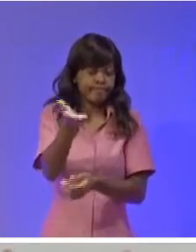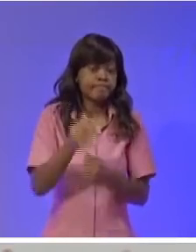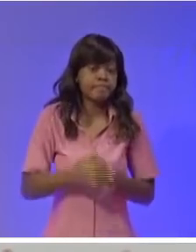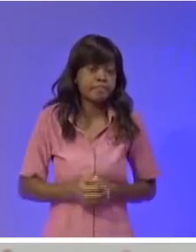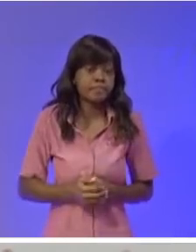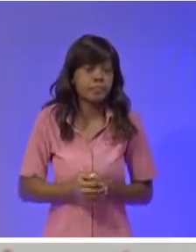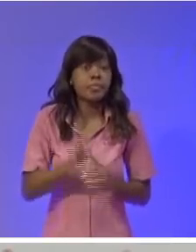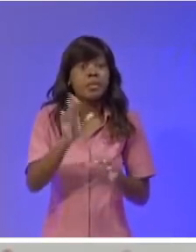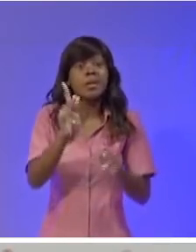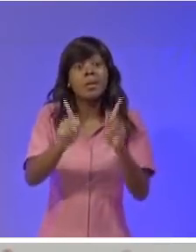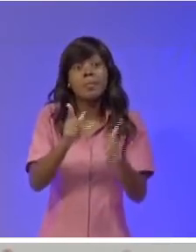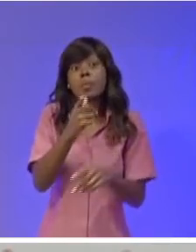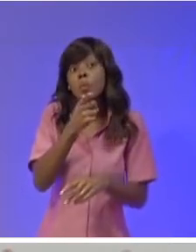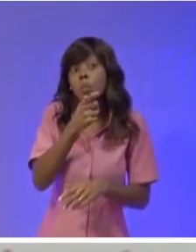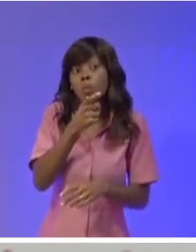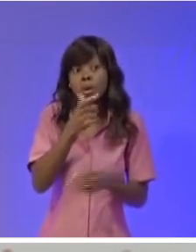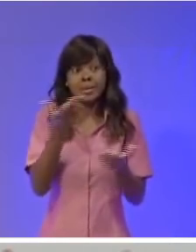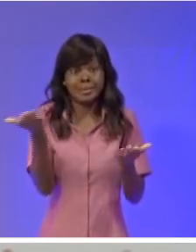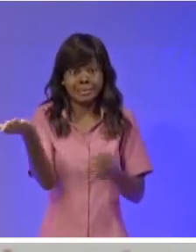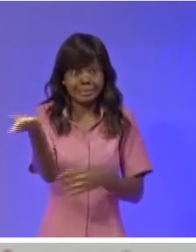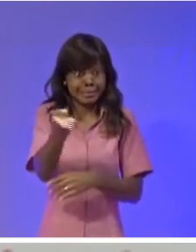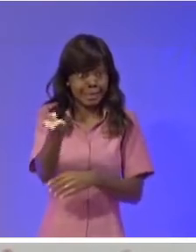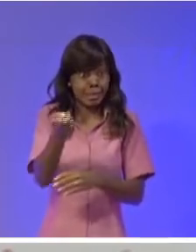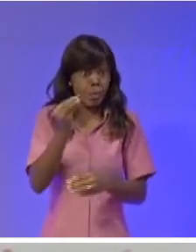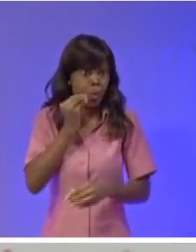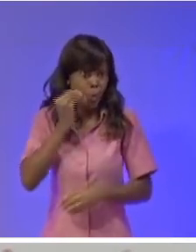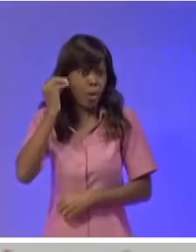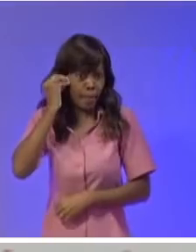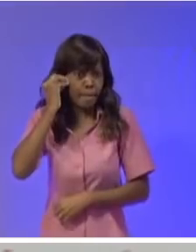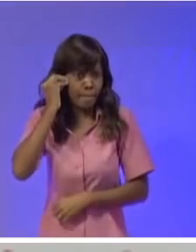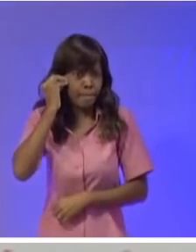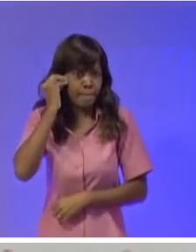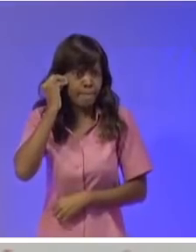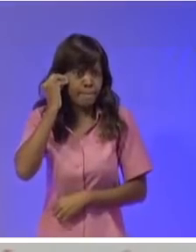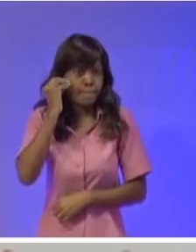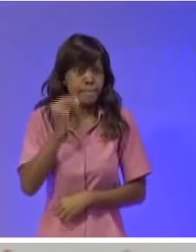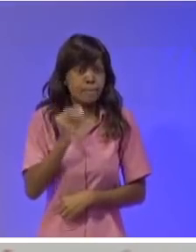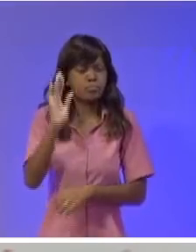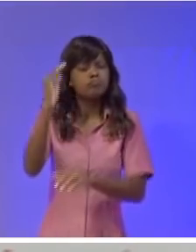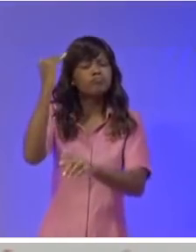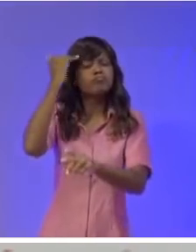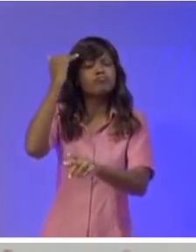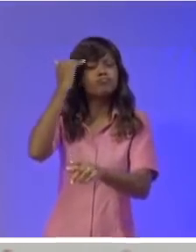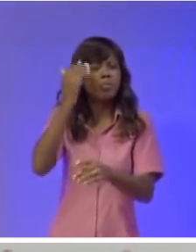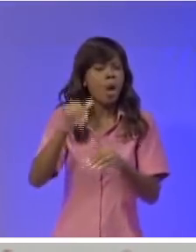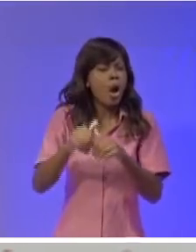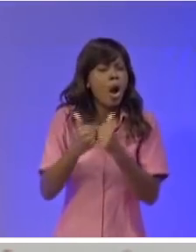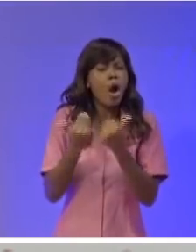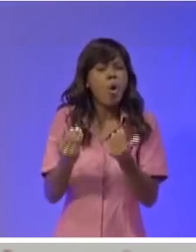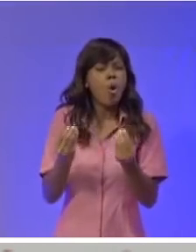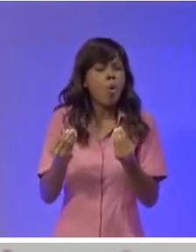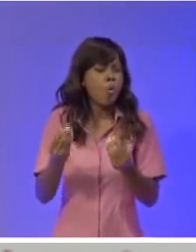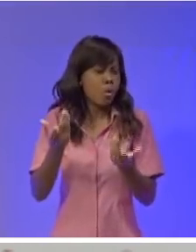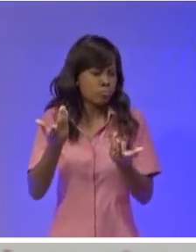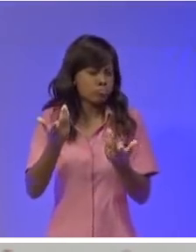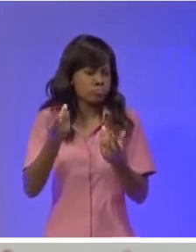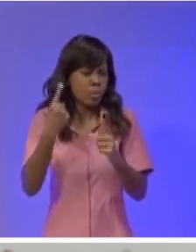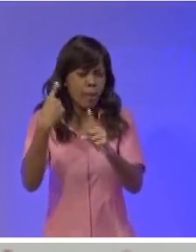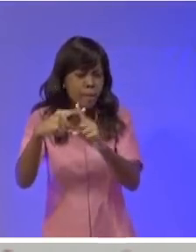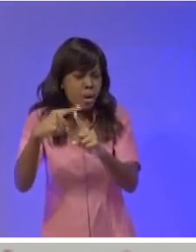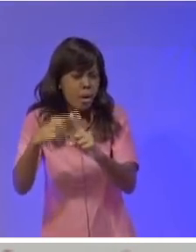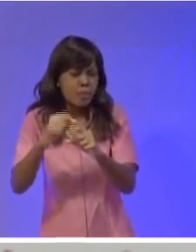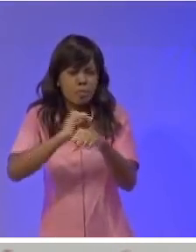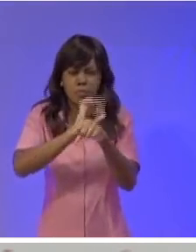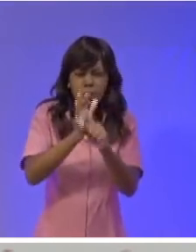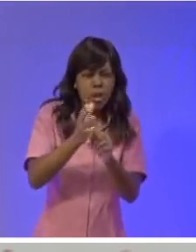died at home, having known their status prior to death, would be classified by a district medical officer or the attending physician, and then